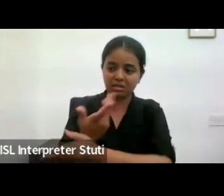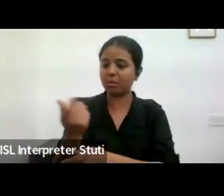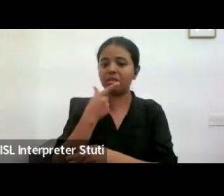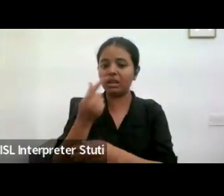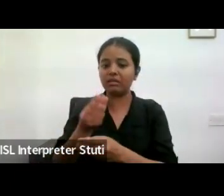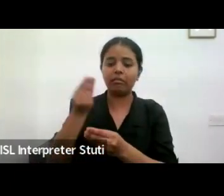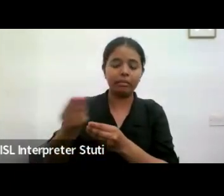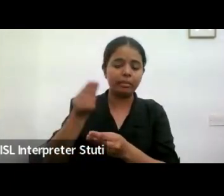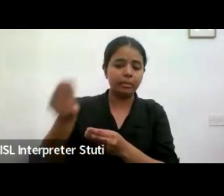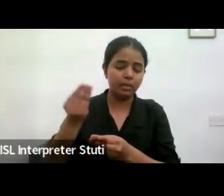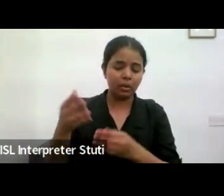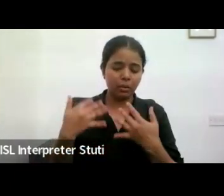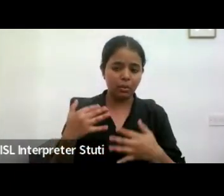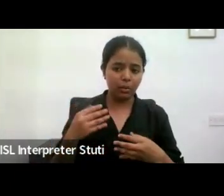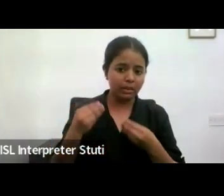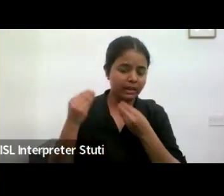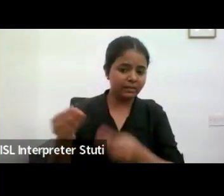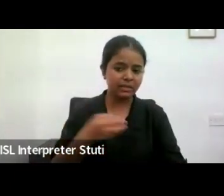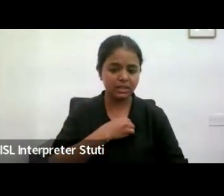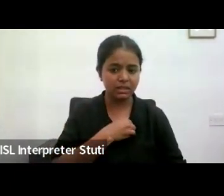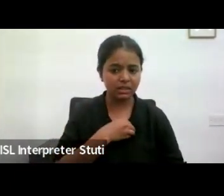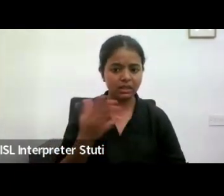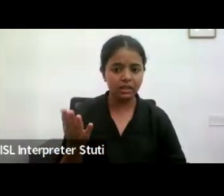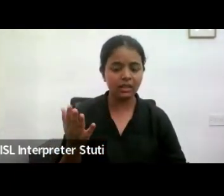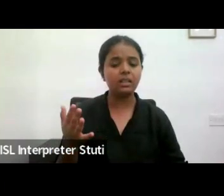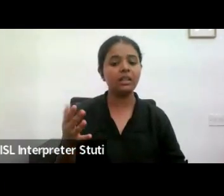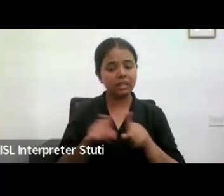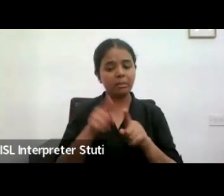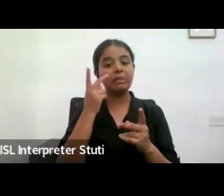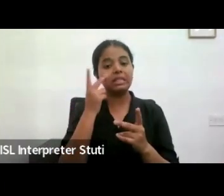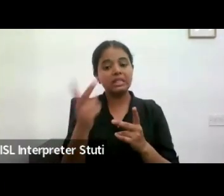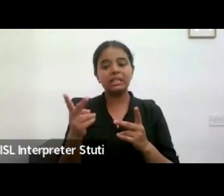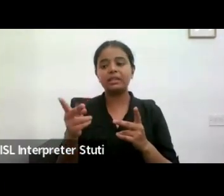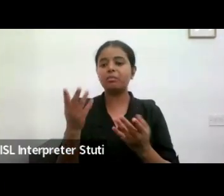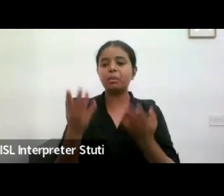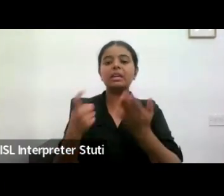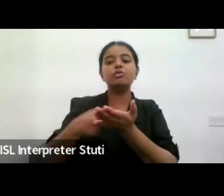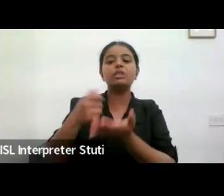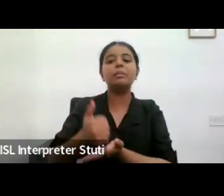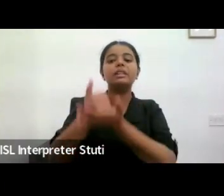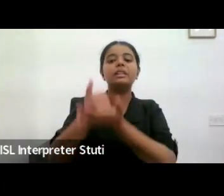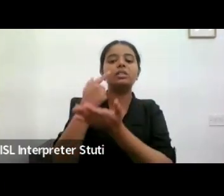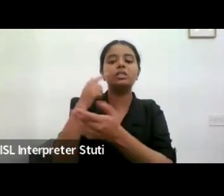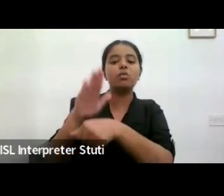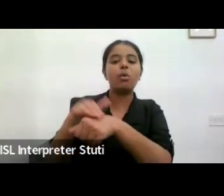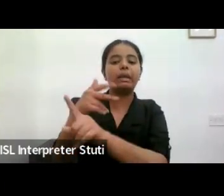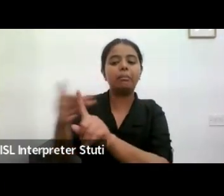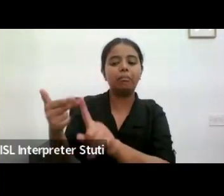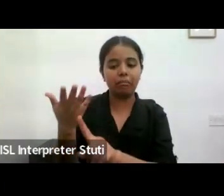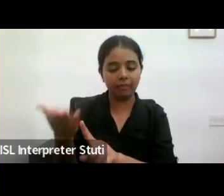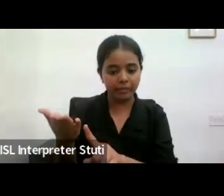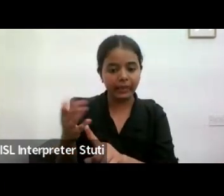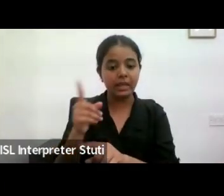often seen, sometimes even as rehabilitation strategies. So it's very important that there